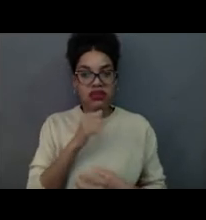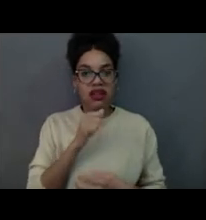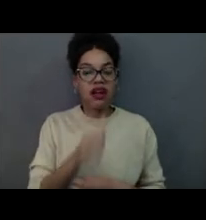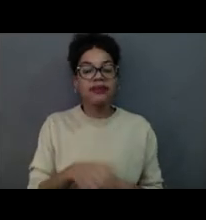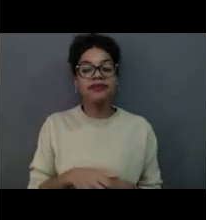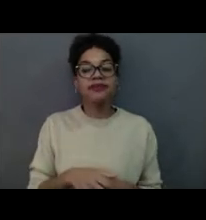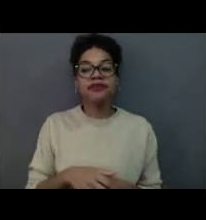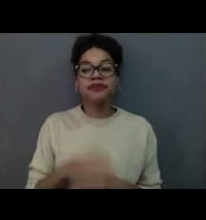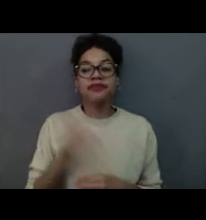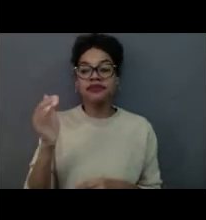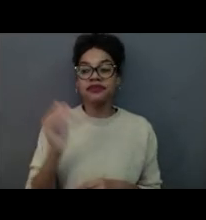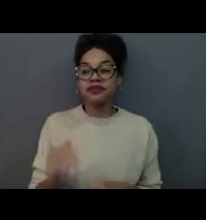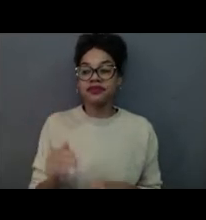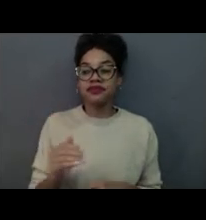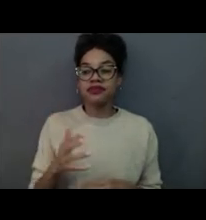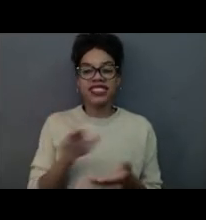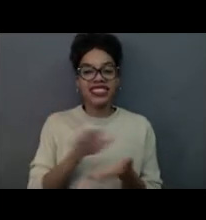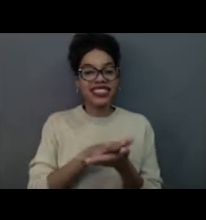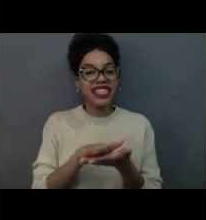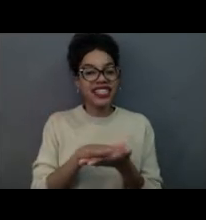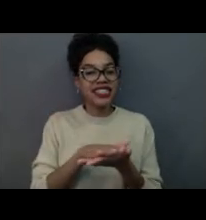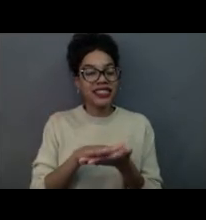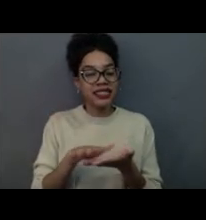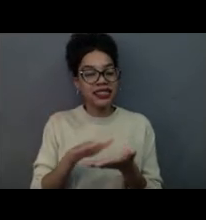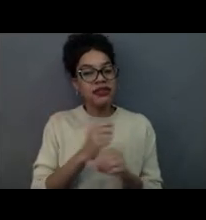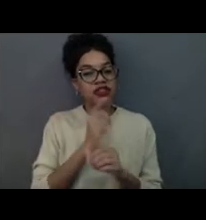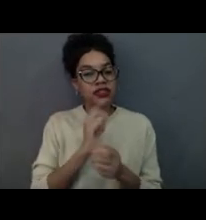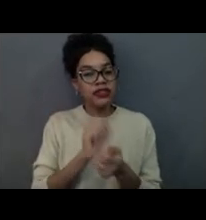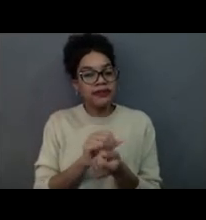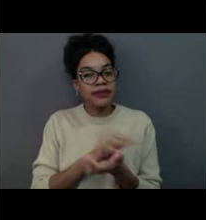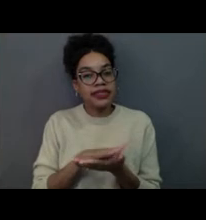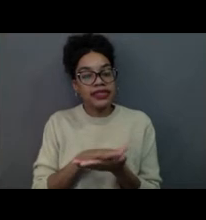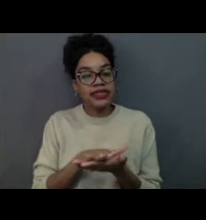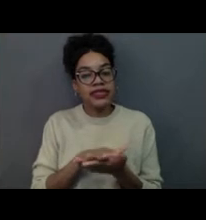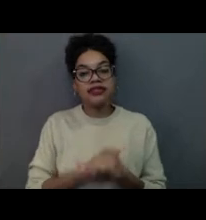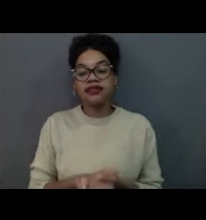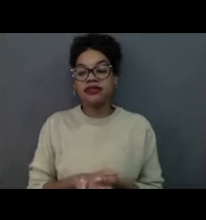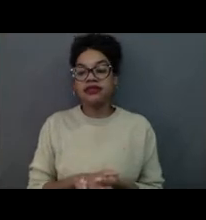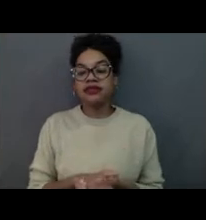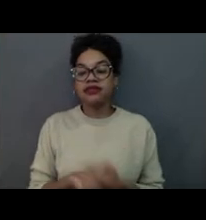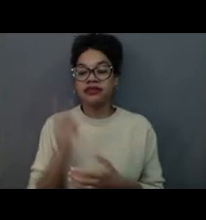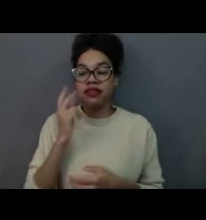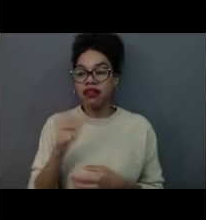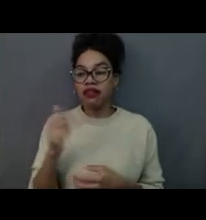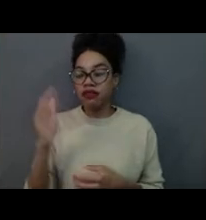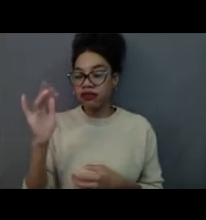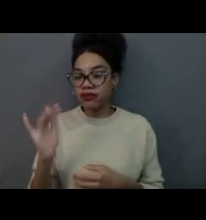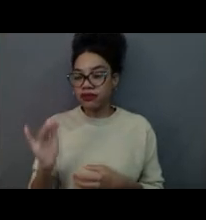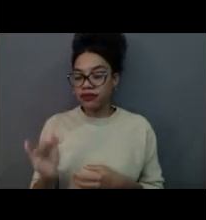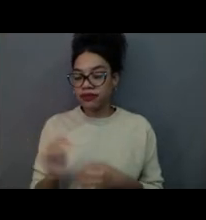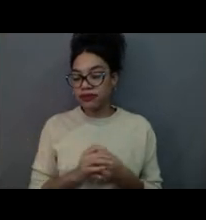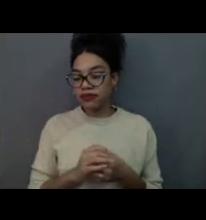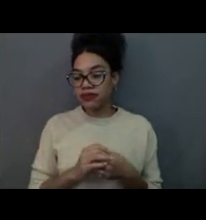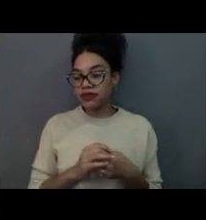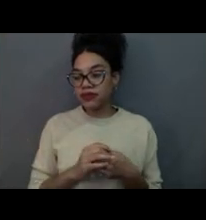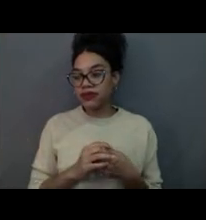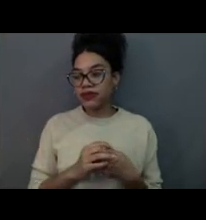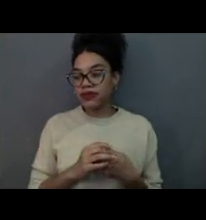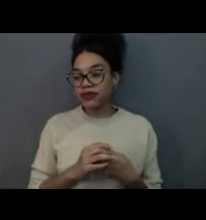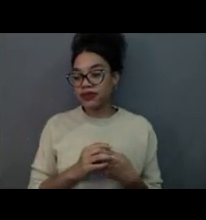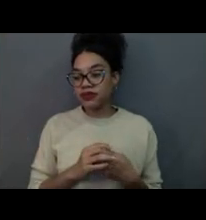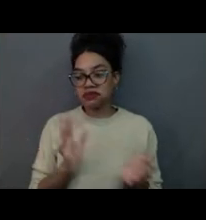Brenna is saying like cleanliness of it, how clean it is. Let's see if there are any others. I